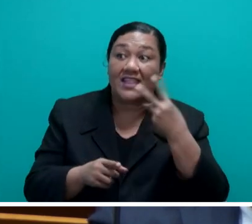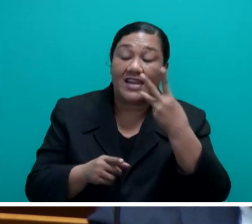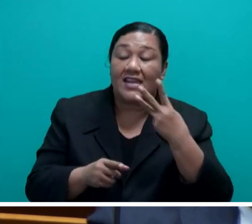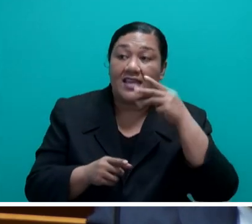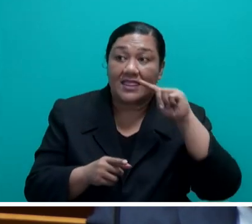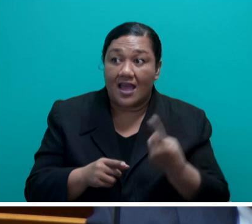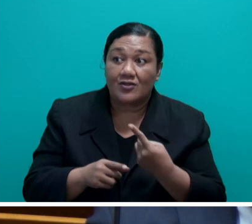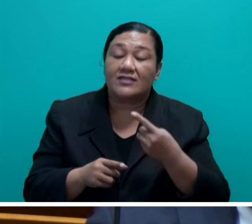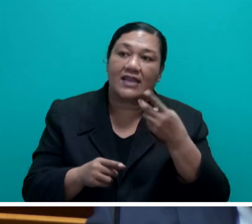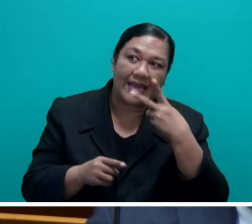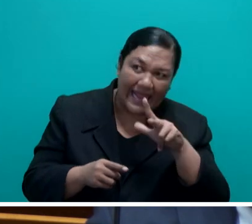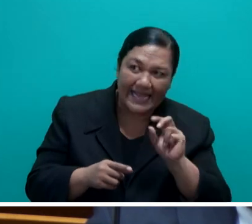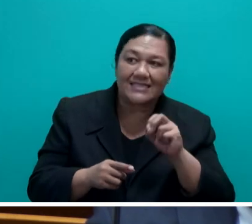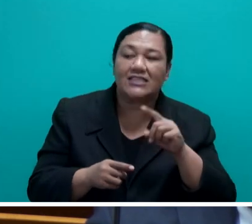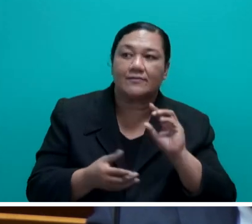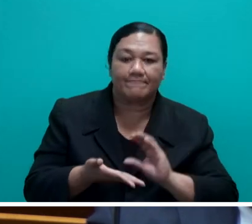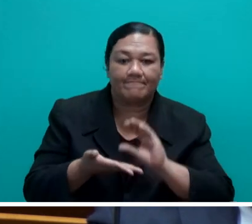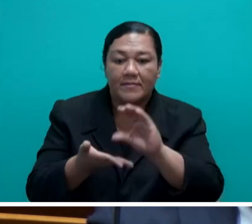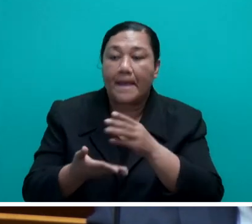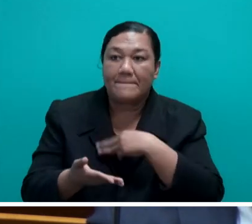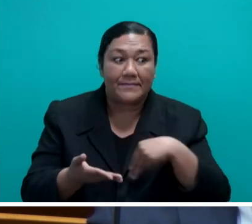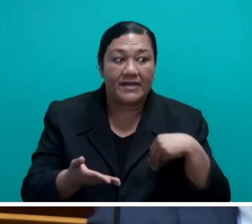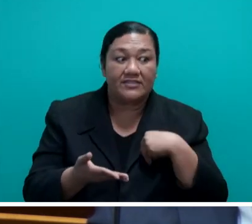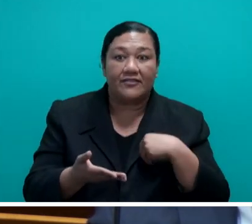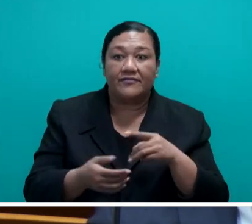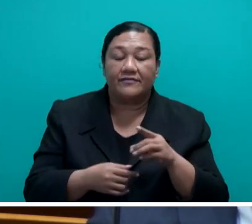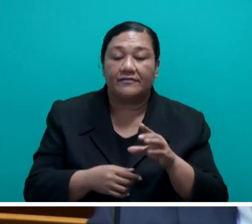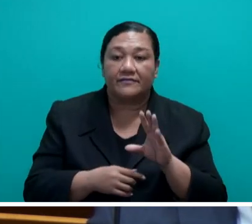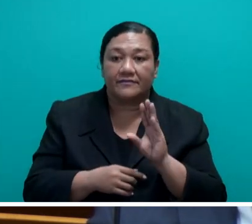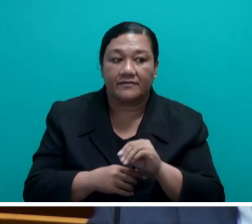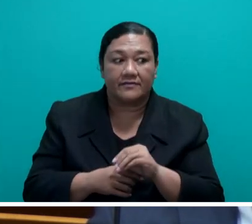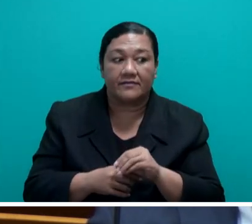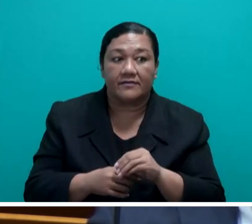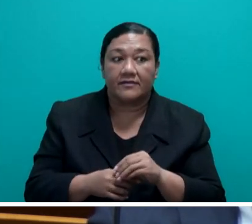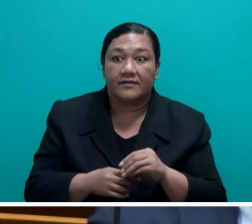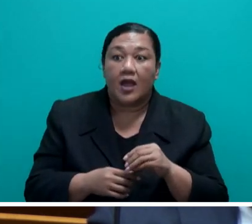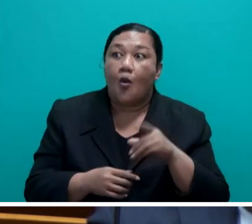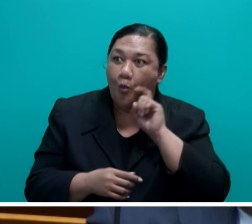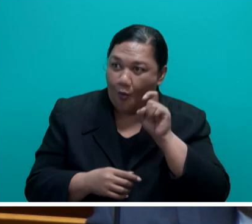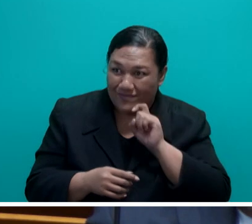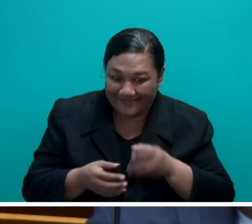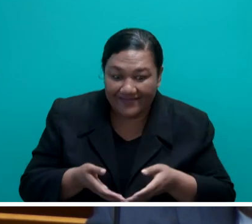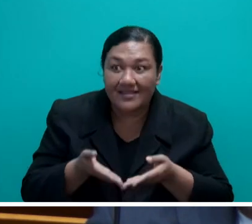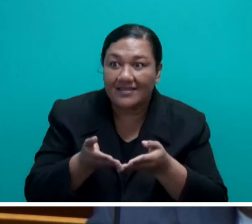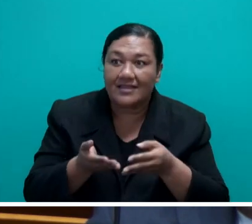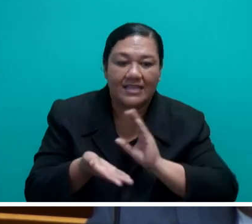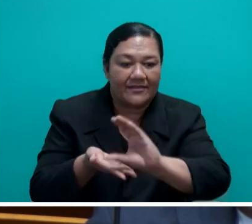$53,280 paid to Ministry of Waterways, and the expected timeline of completion of Phase 1 is by May 17,